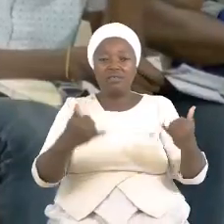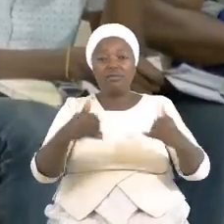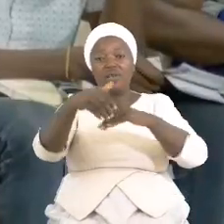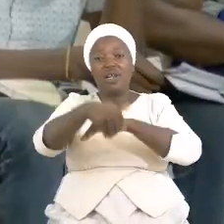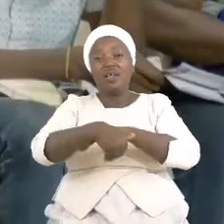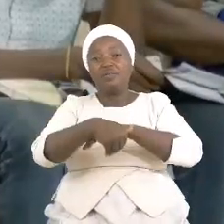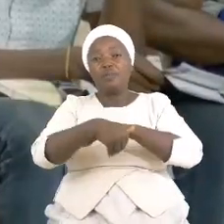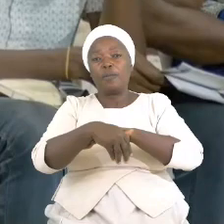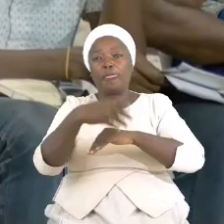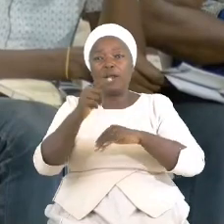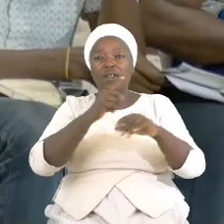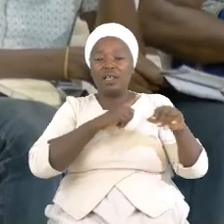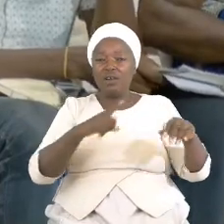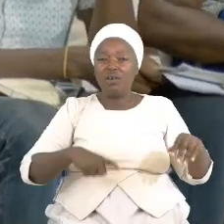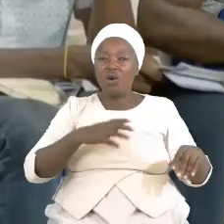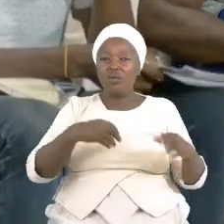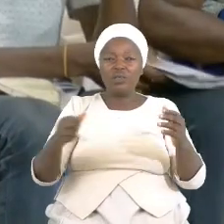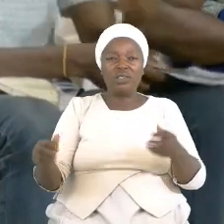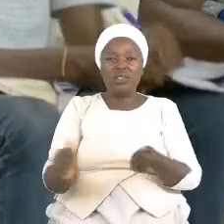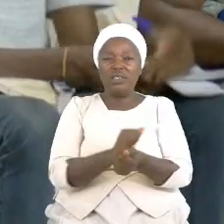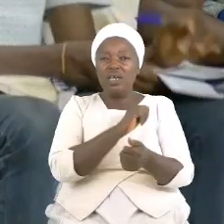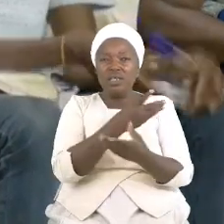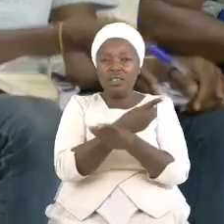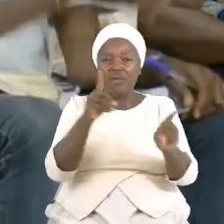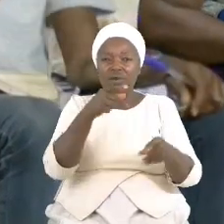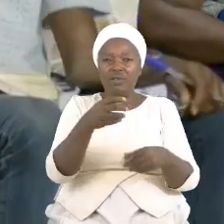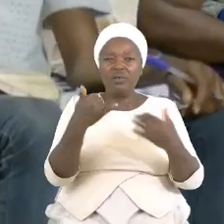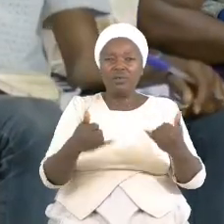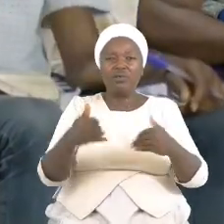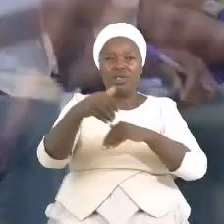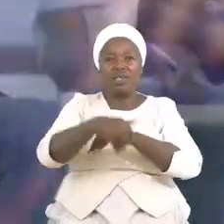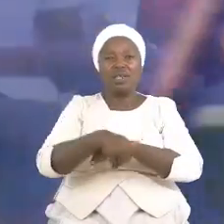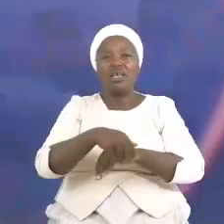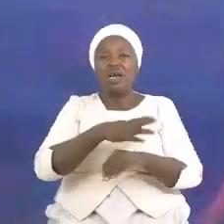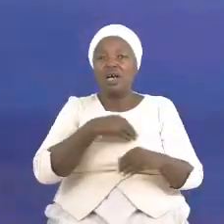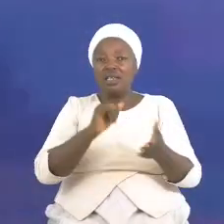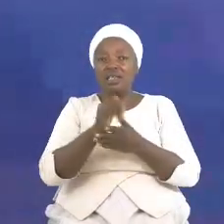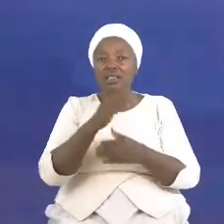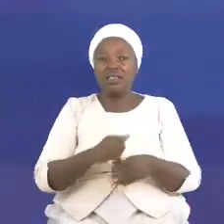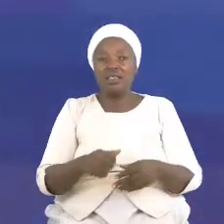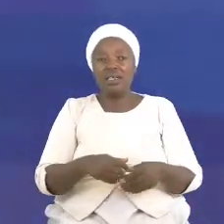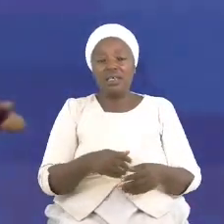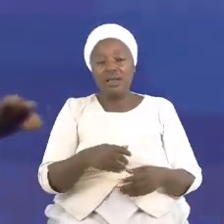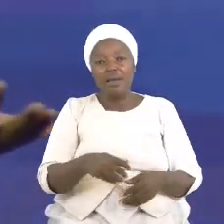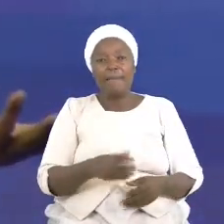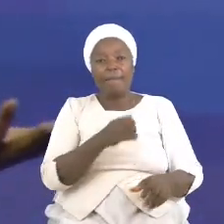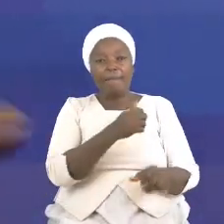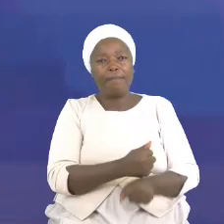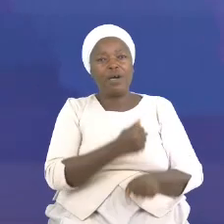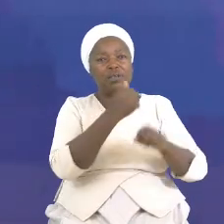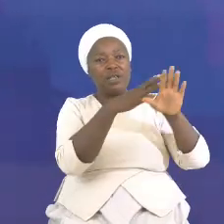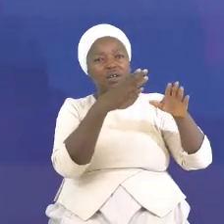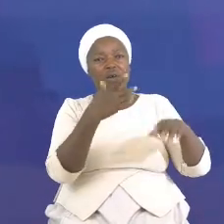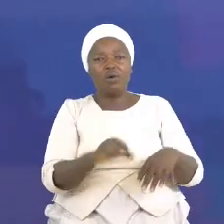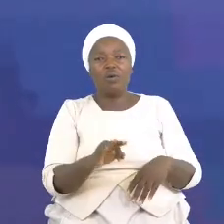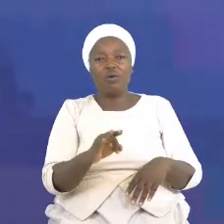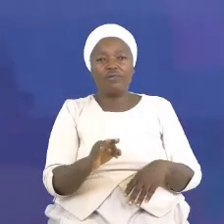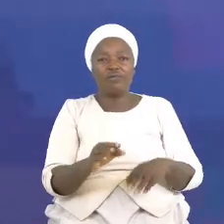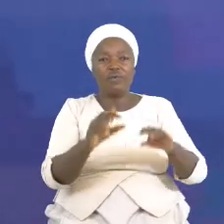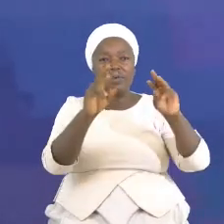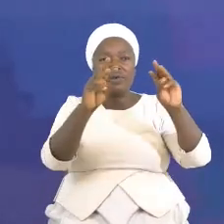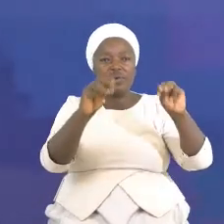will deliver you tonight. There is the mountain of mischief and